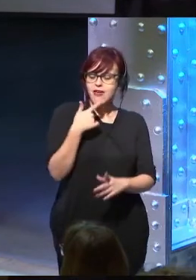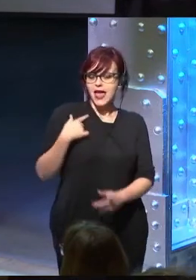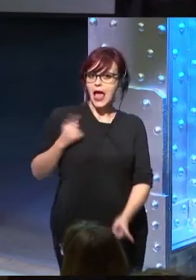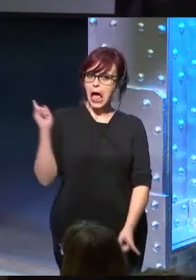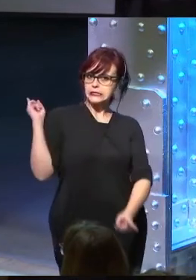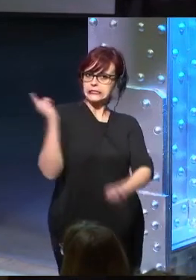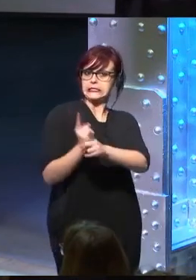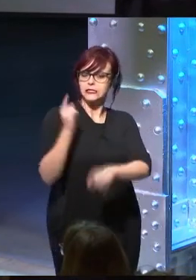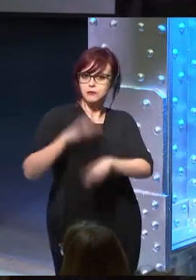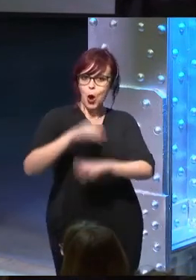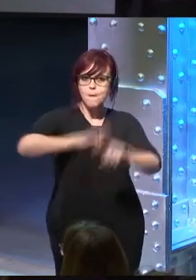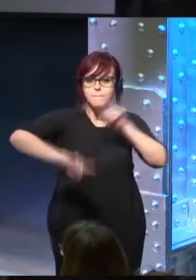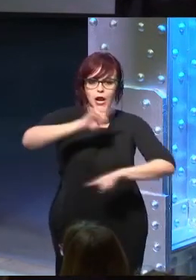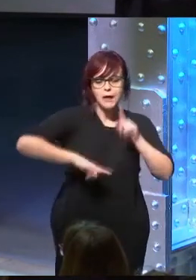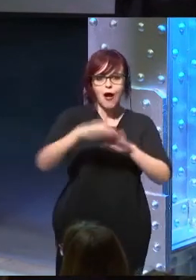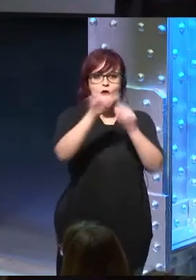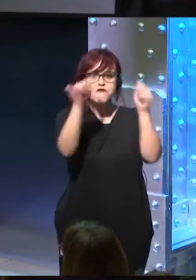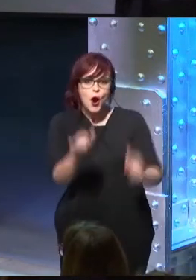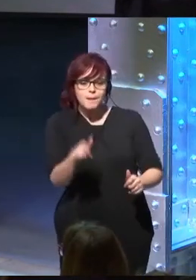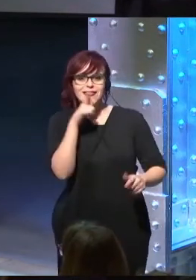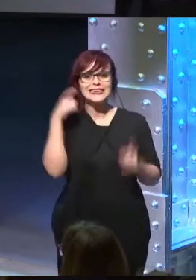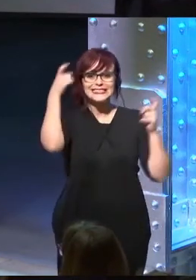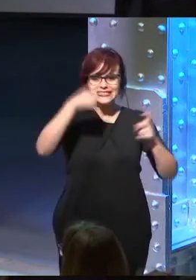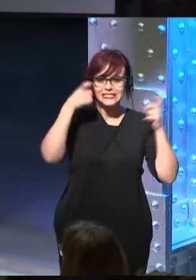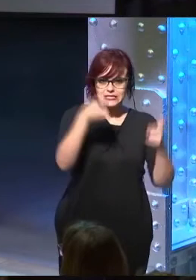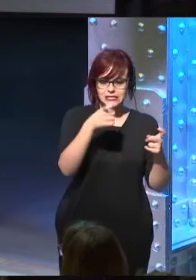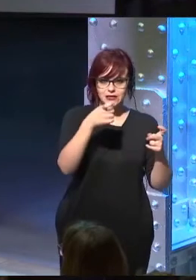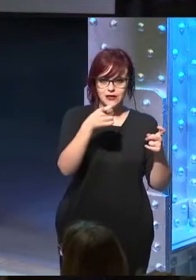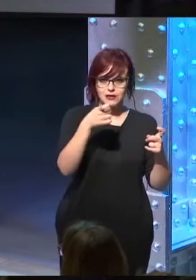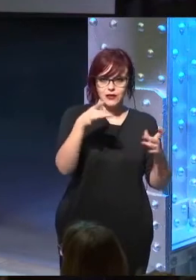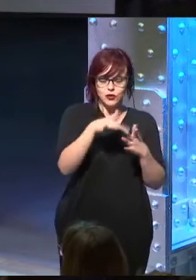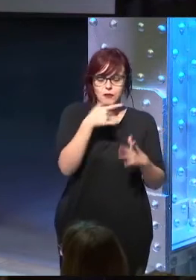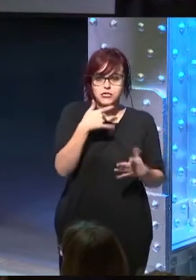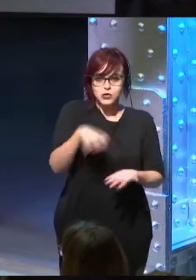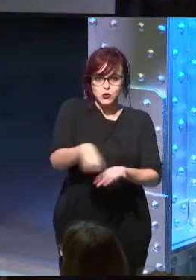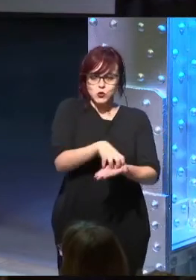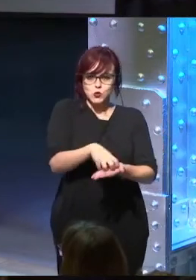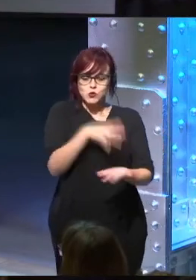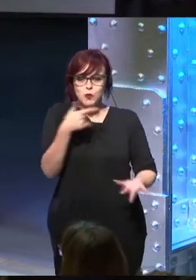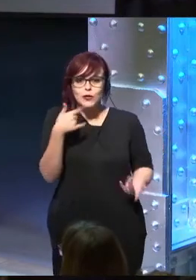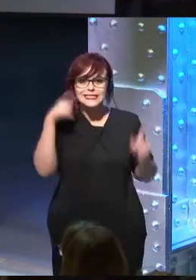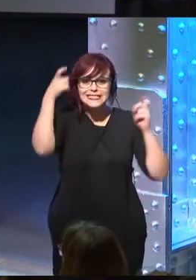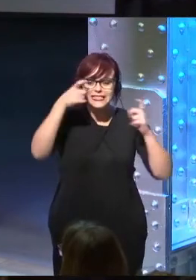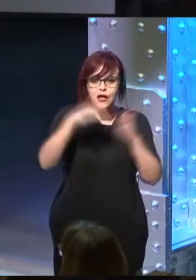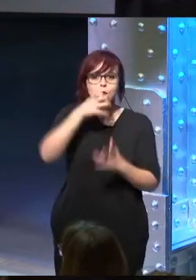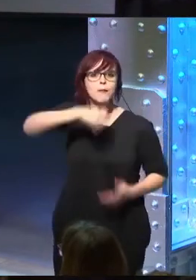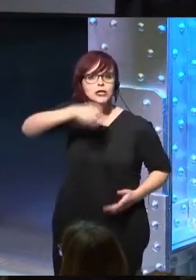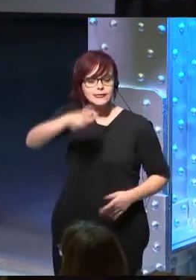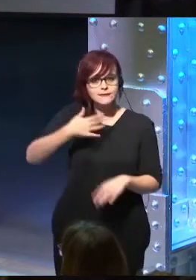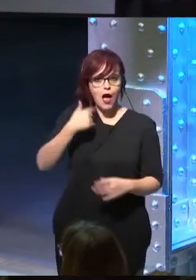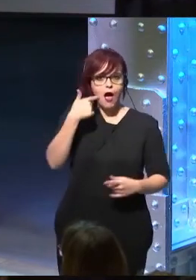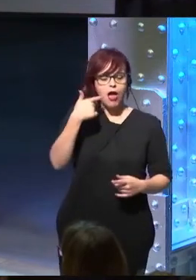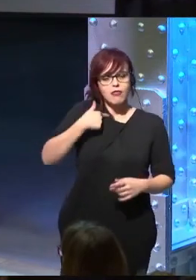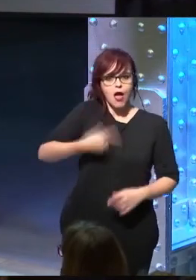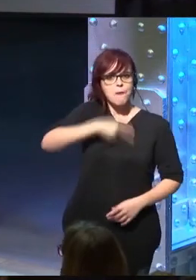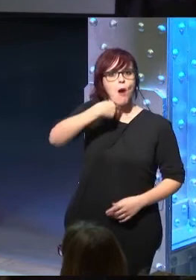elaborate version from the 19th century there, where the wife appears to have brought the severed head home in order to pierce